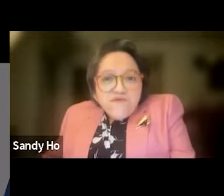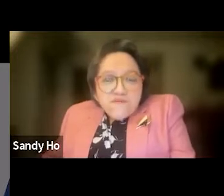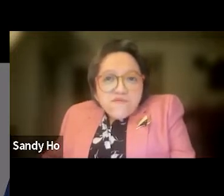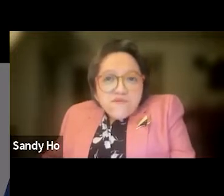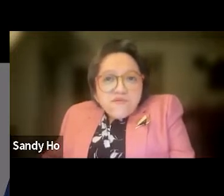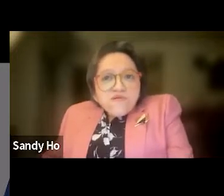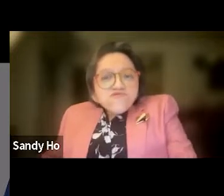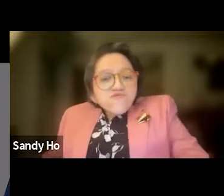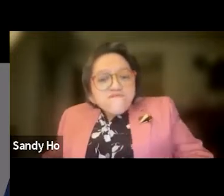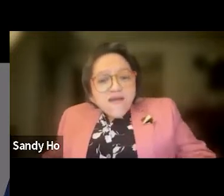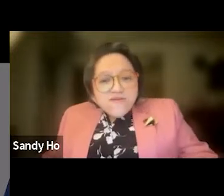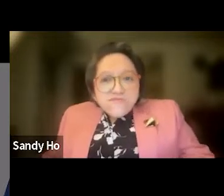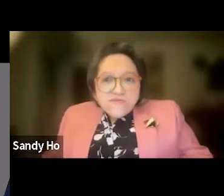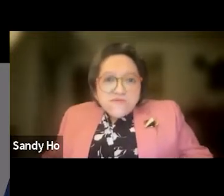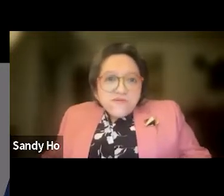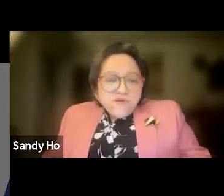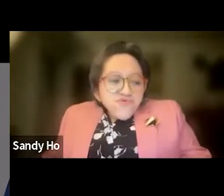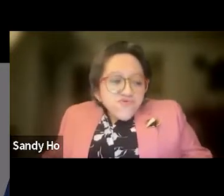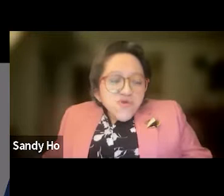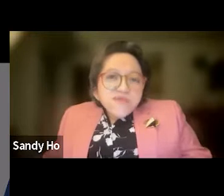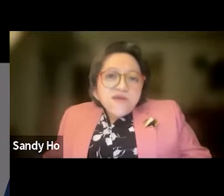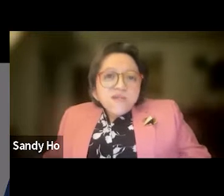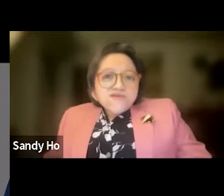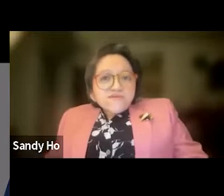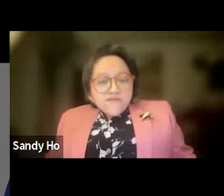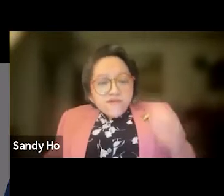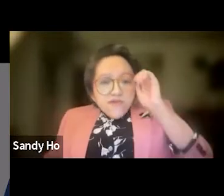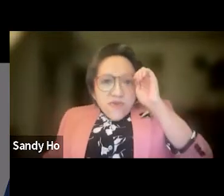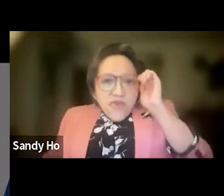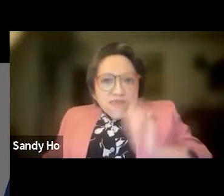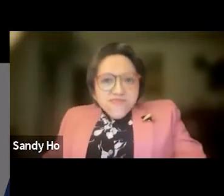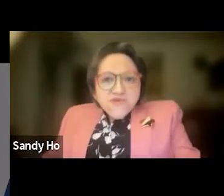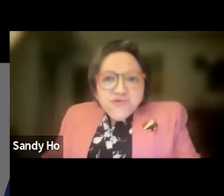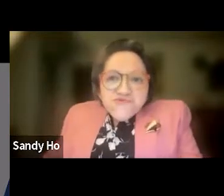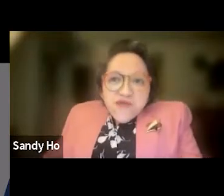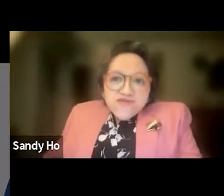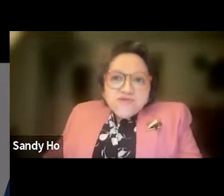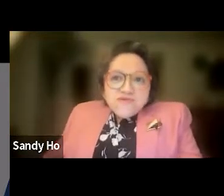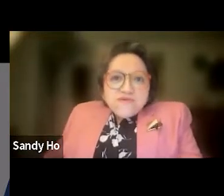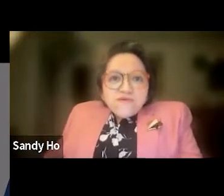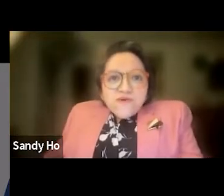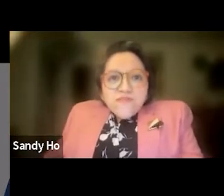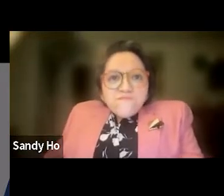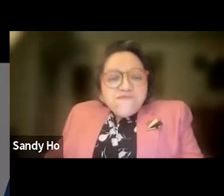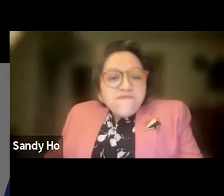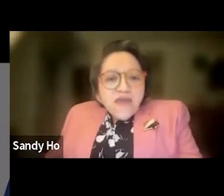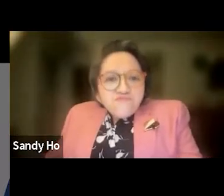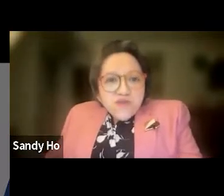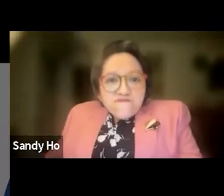to form cultural values, social ideologies, and institutional structures